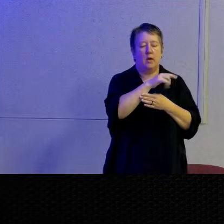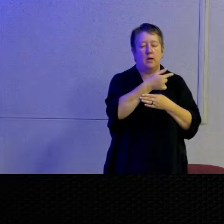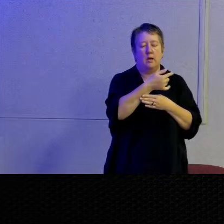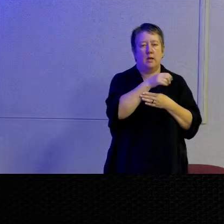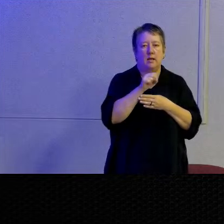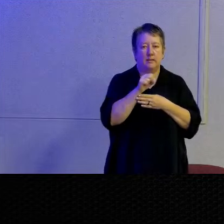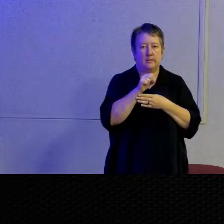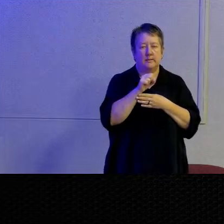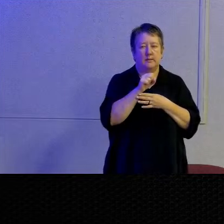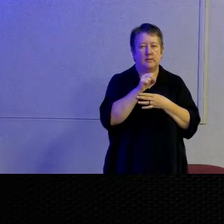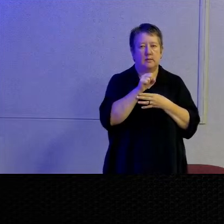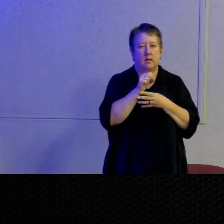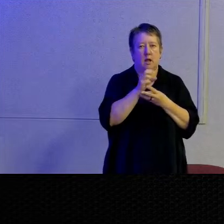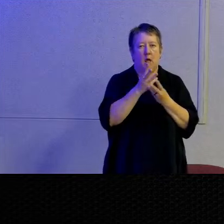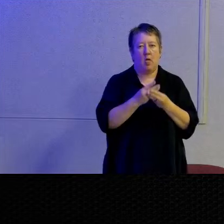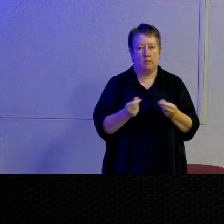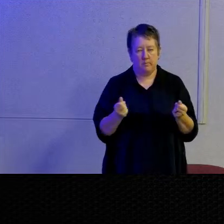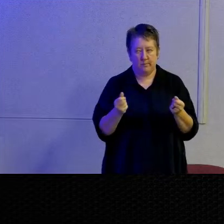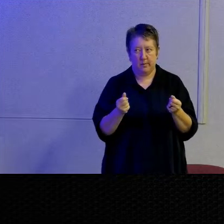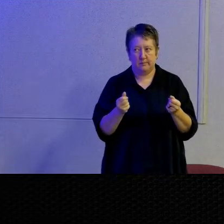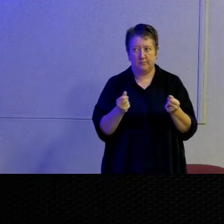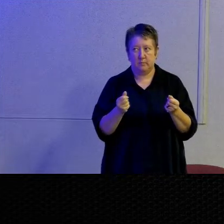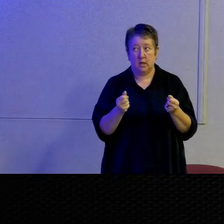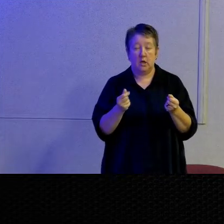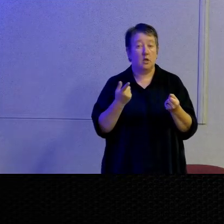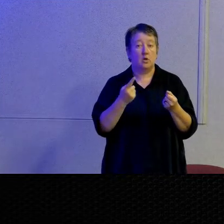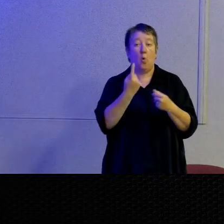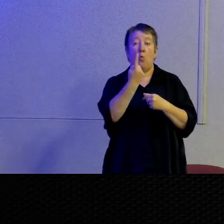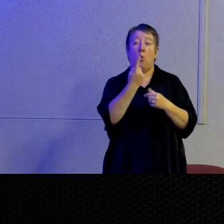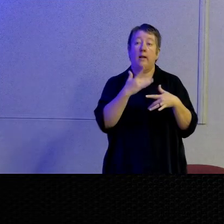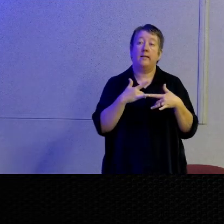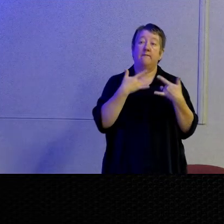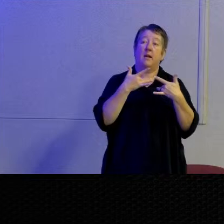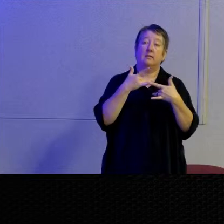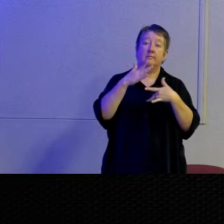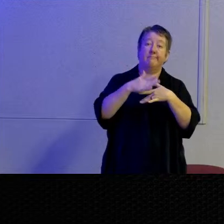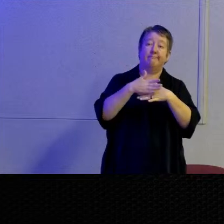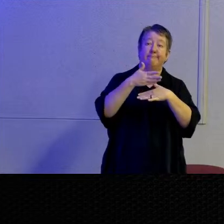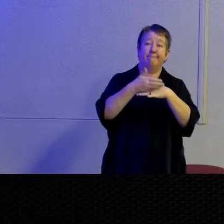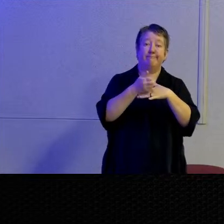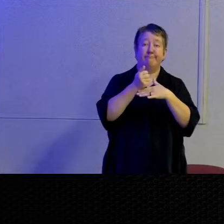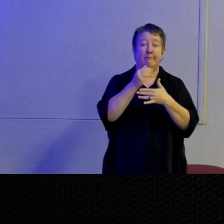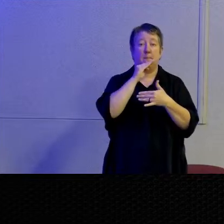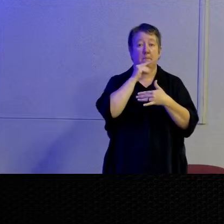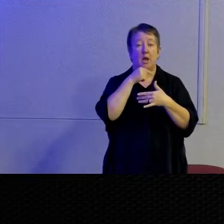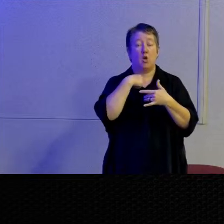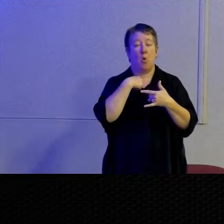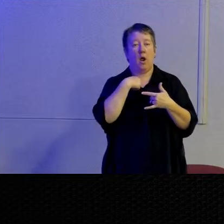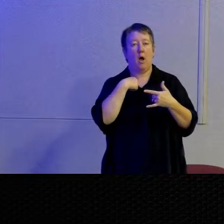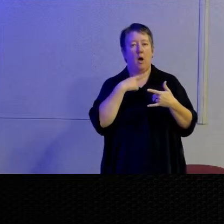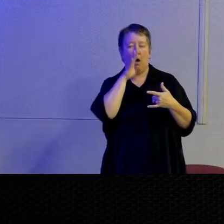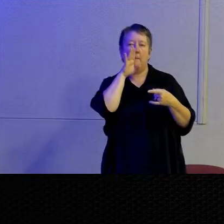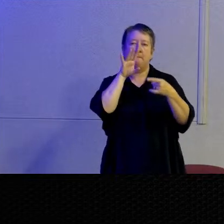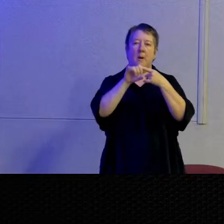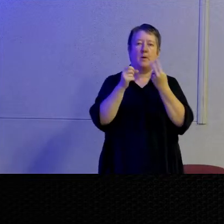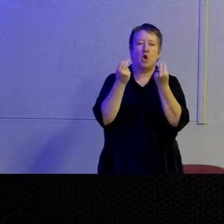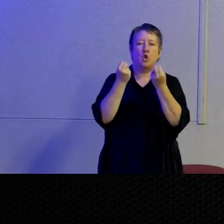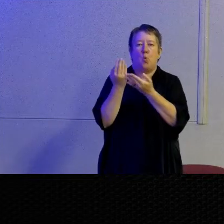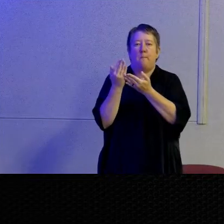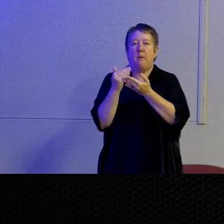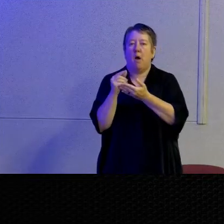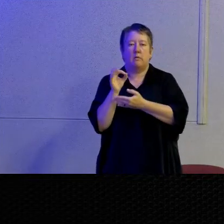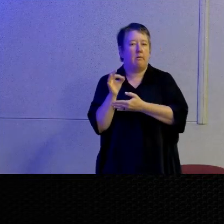So just on the basis of one event, you can't claim that you've discovered a new particle. You have to see a statistically